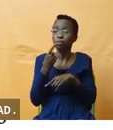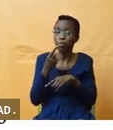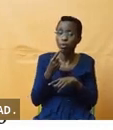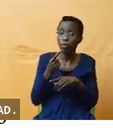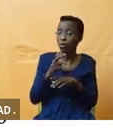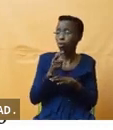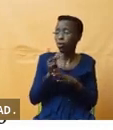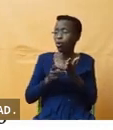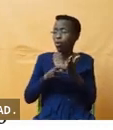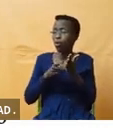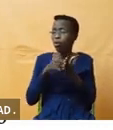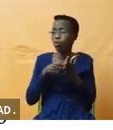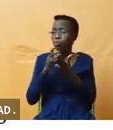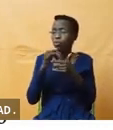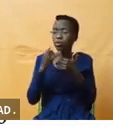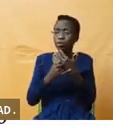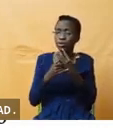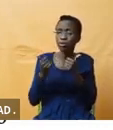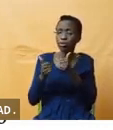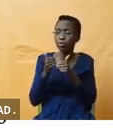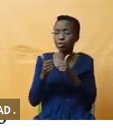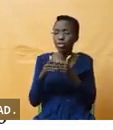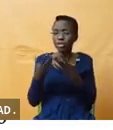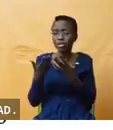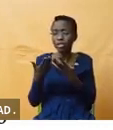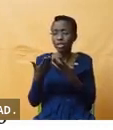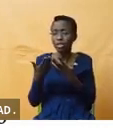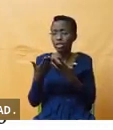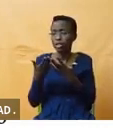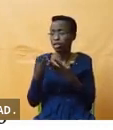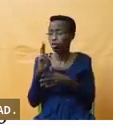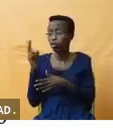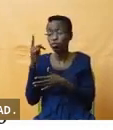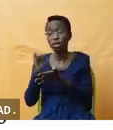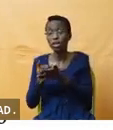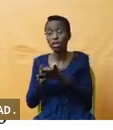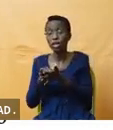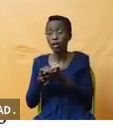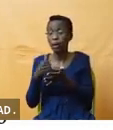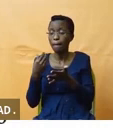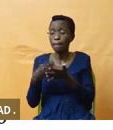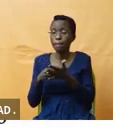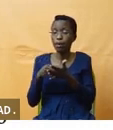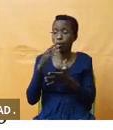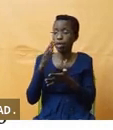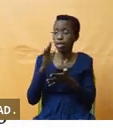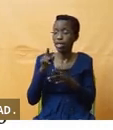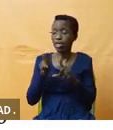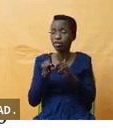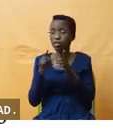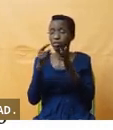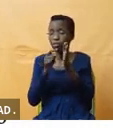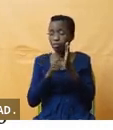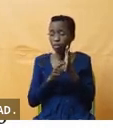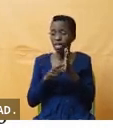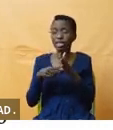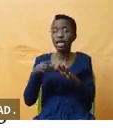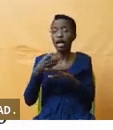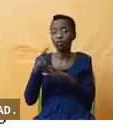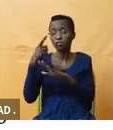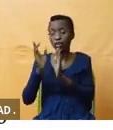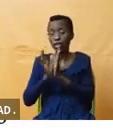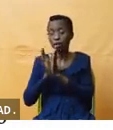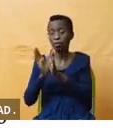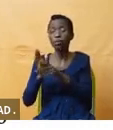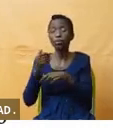that money is coming to fund. Now when such issues arises, then it's impossible for the public to even hold leaders to